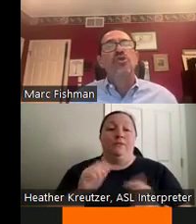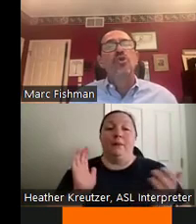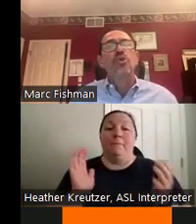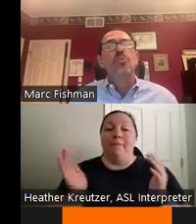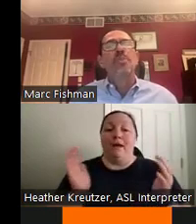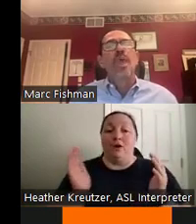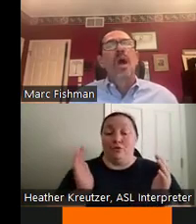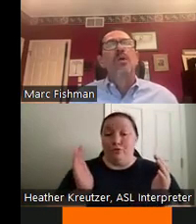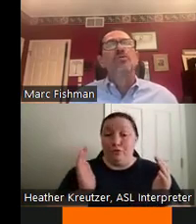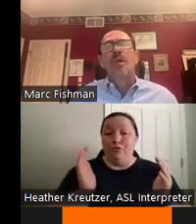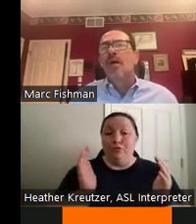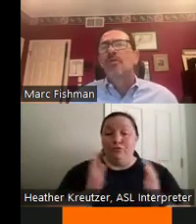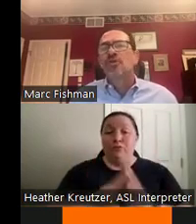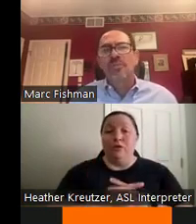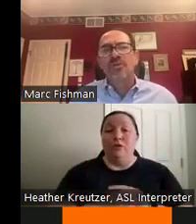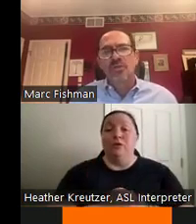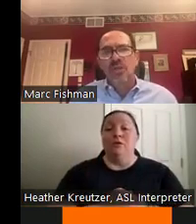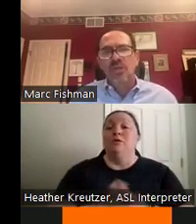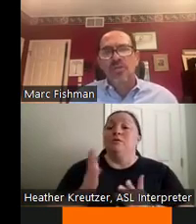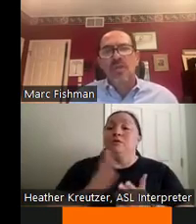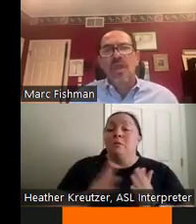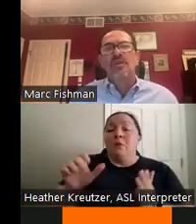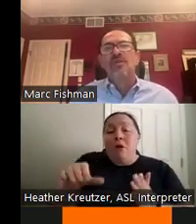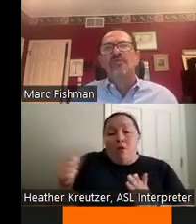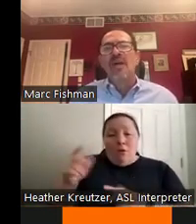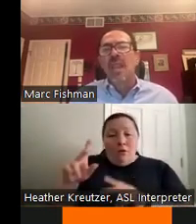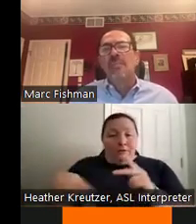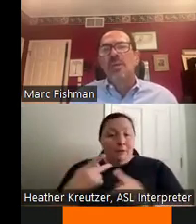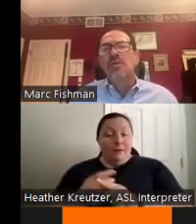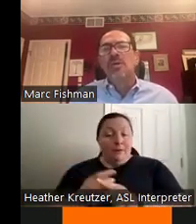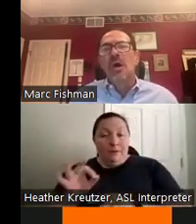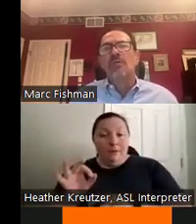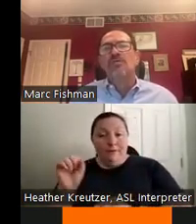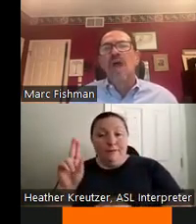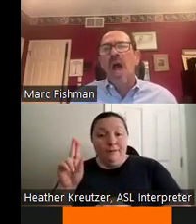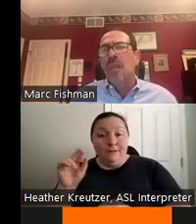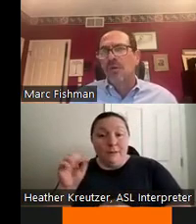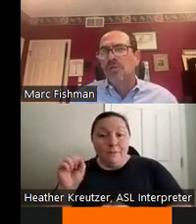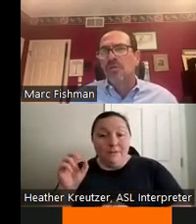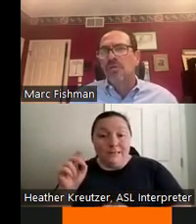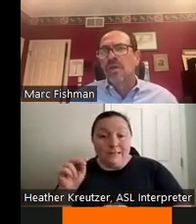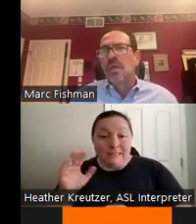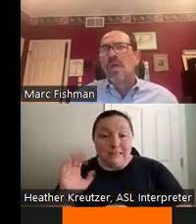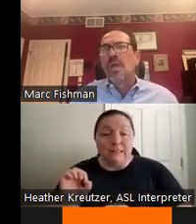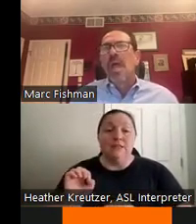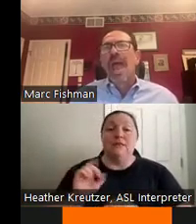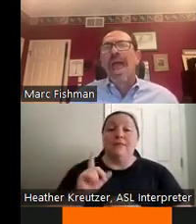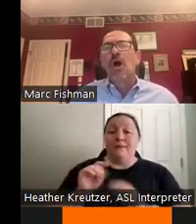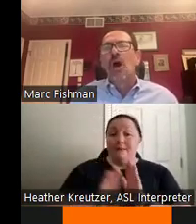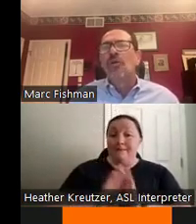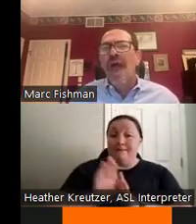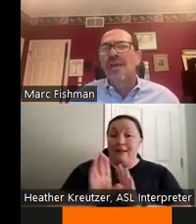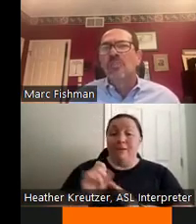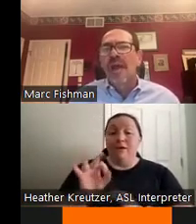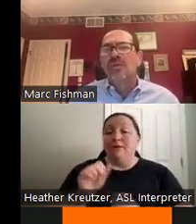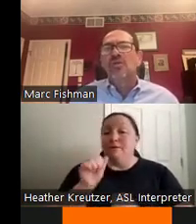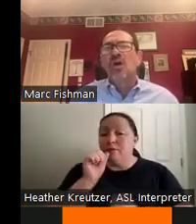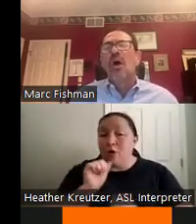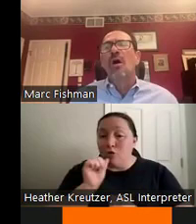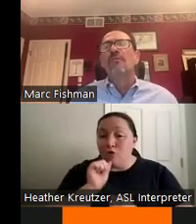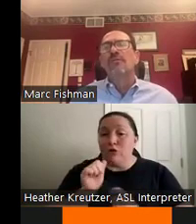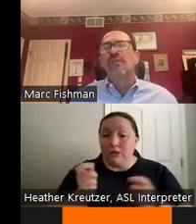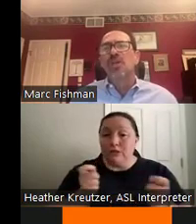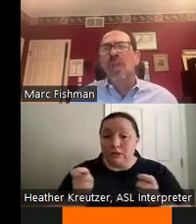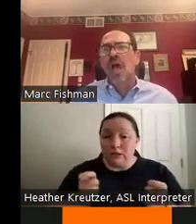Compared to some other substances, the development of tolerance and other